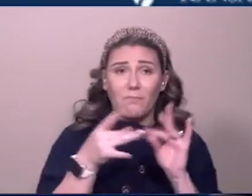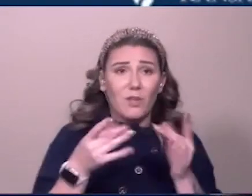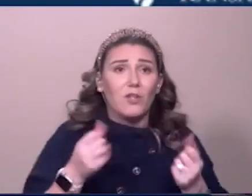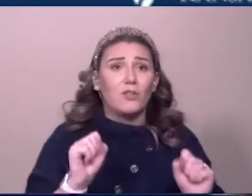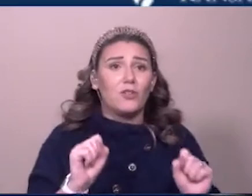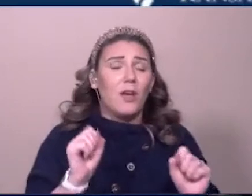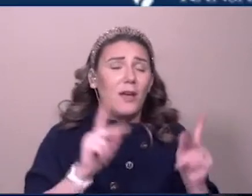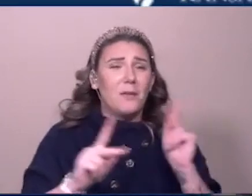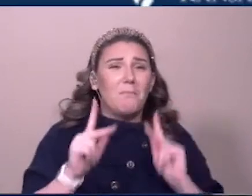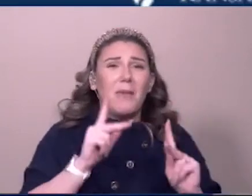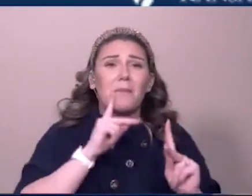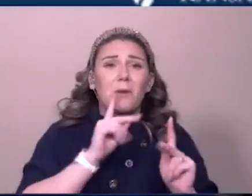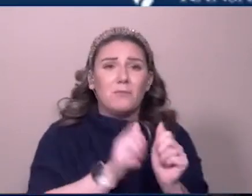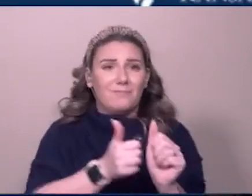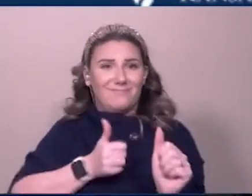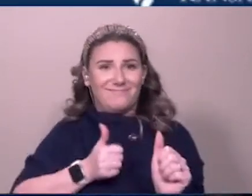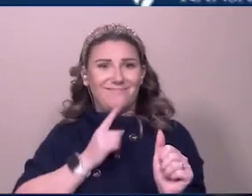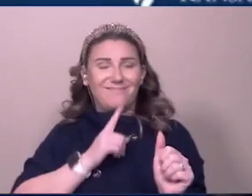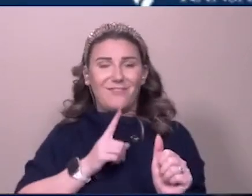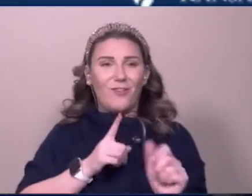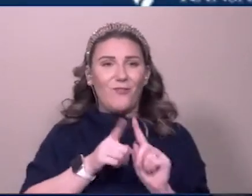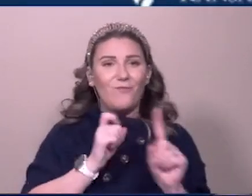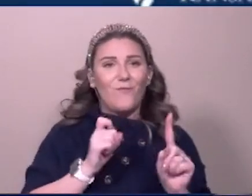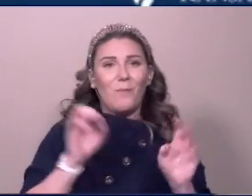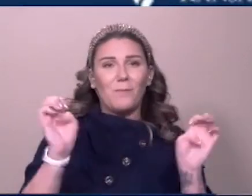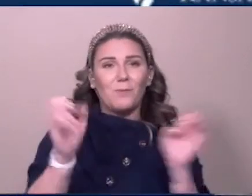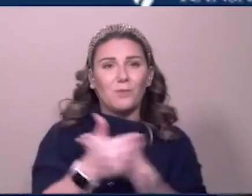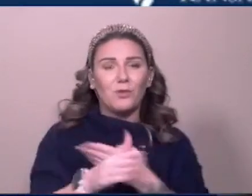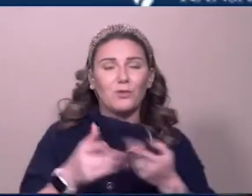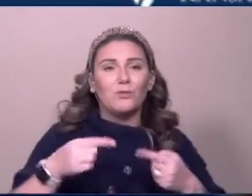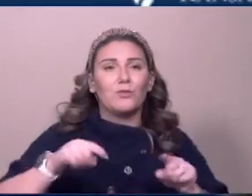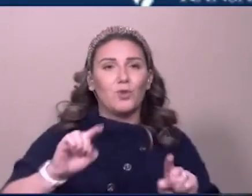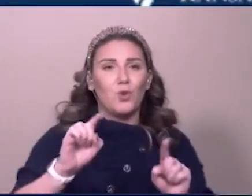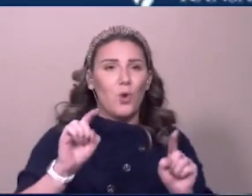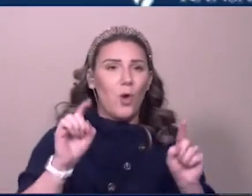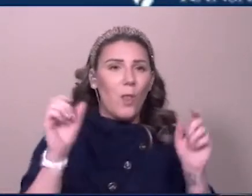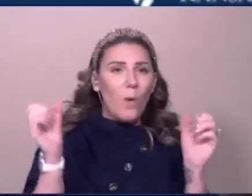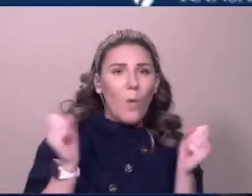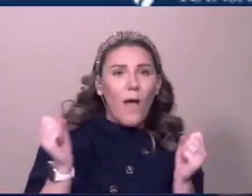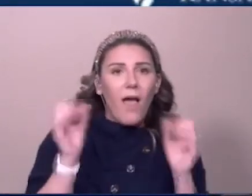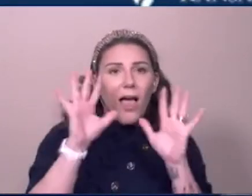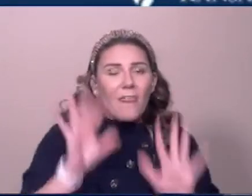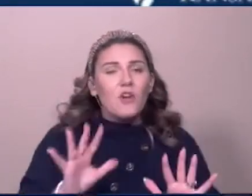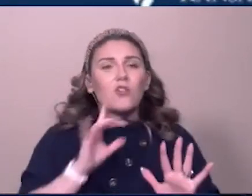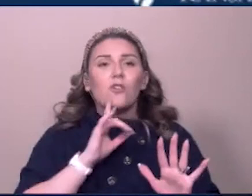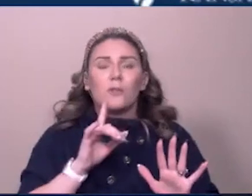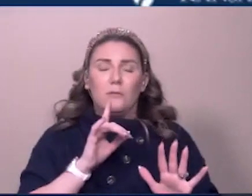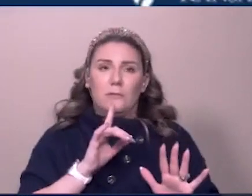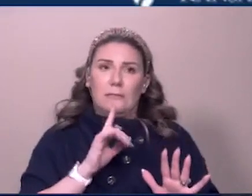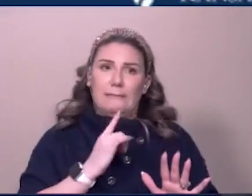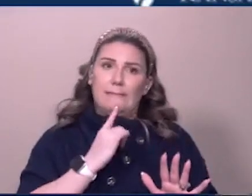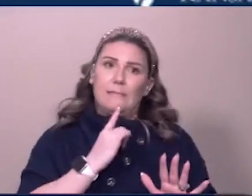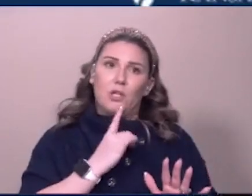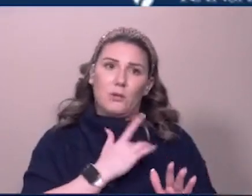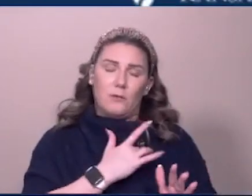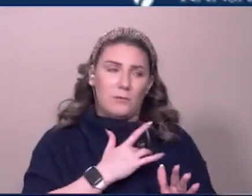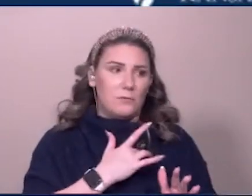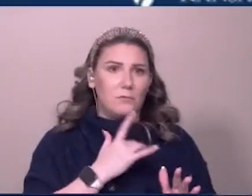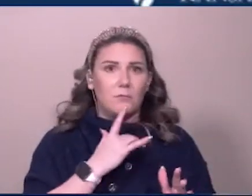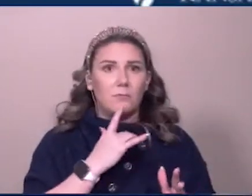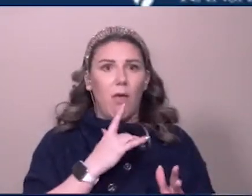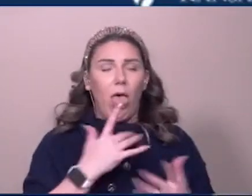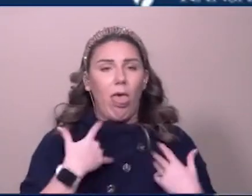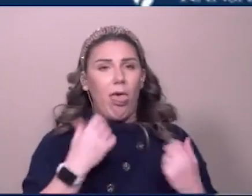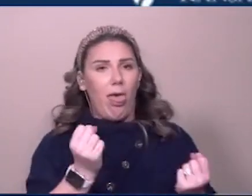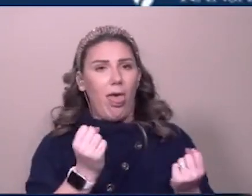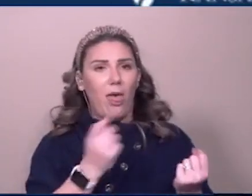our emergency department, certainly during this weather. We know it poses serious health risks when it comes to heart attacks and frostbite. So here is some